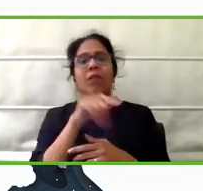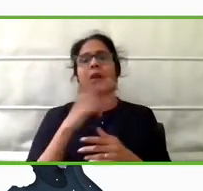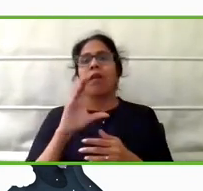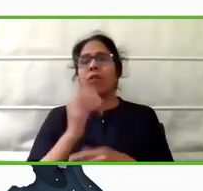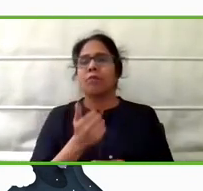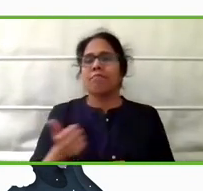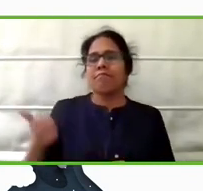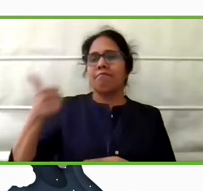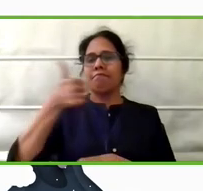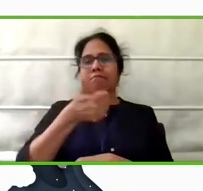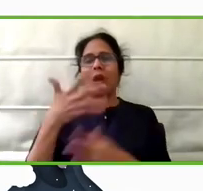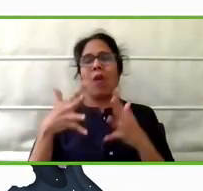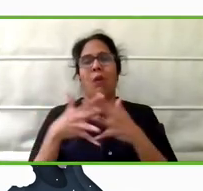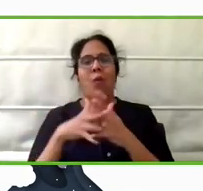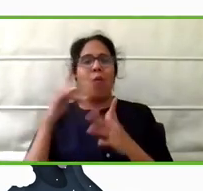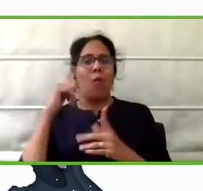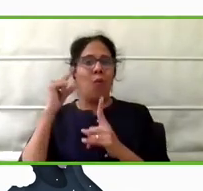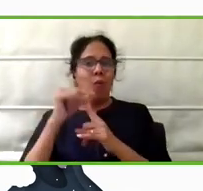he took over in